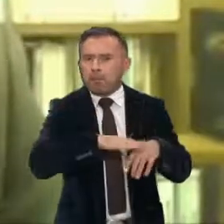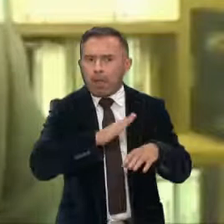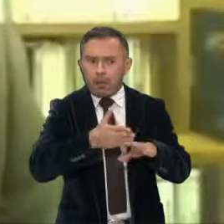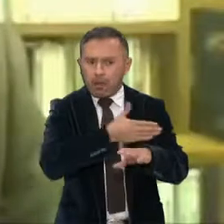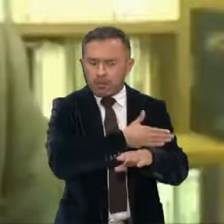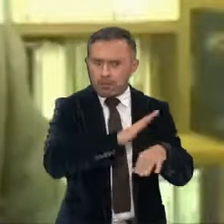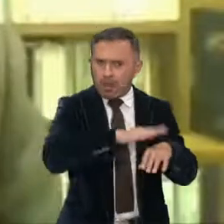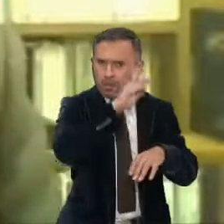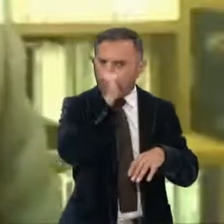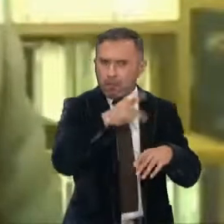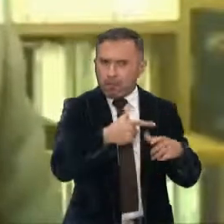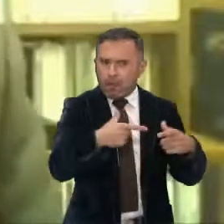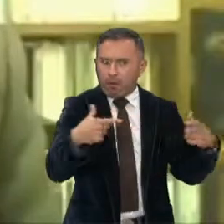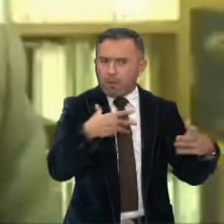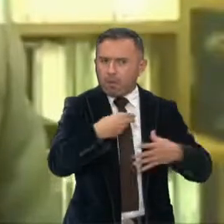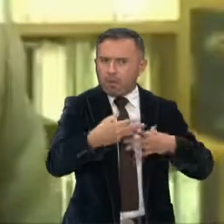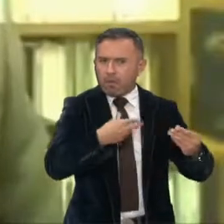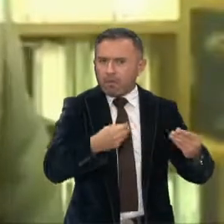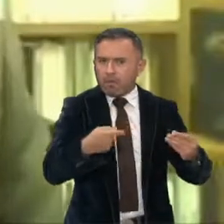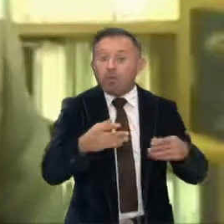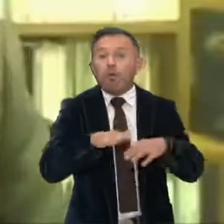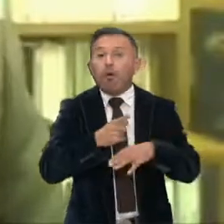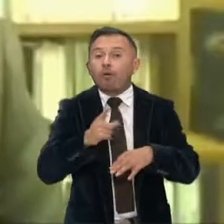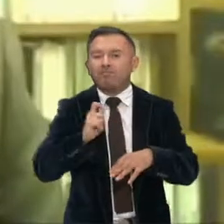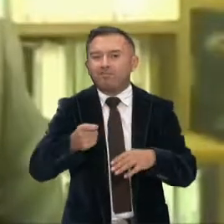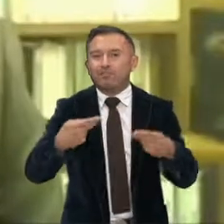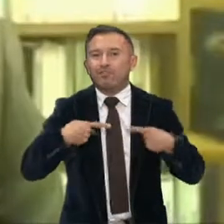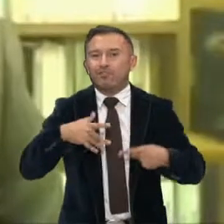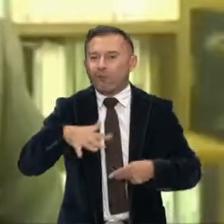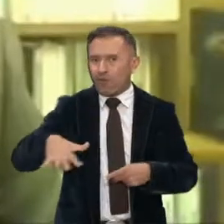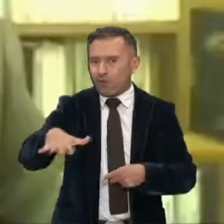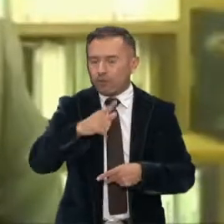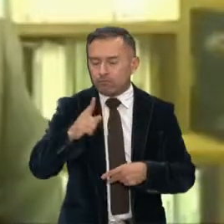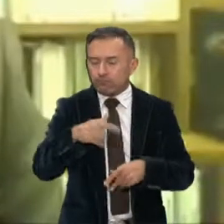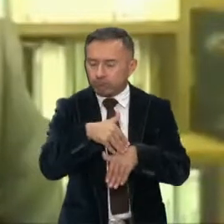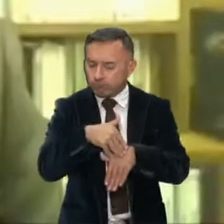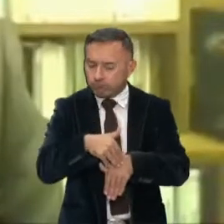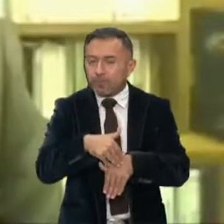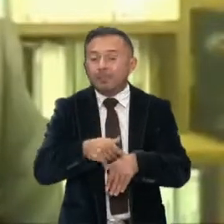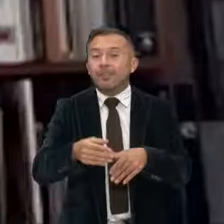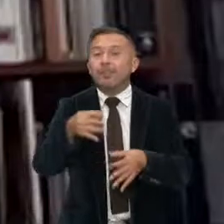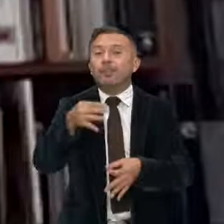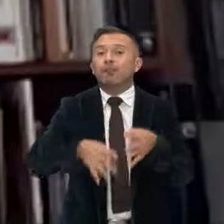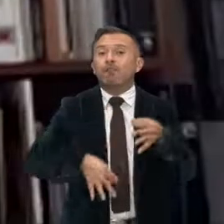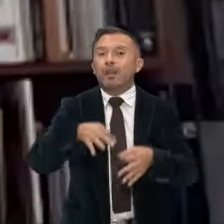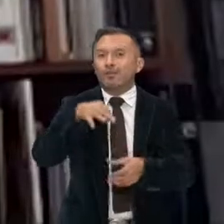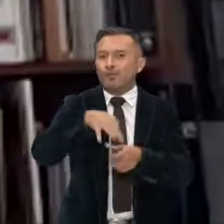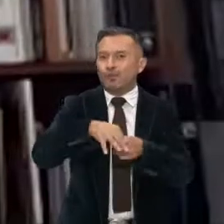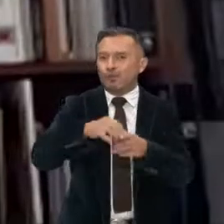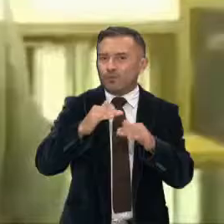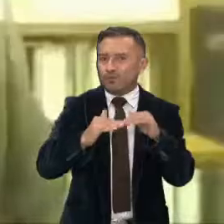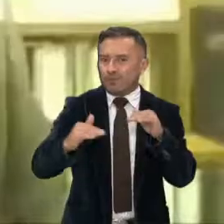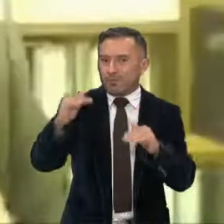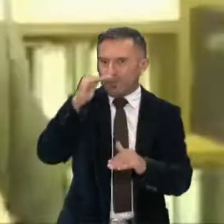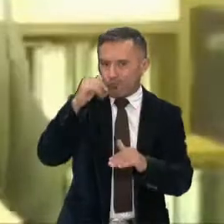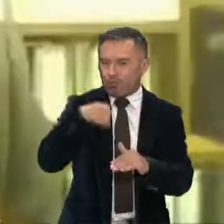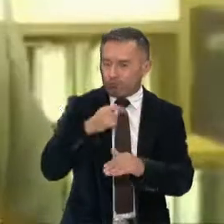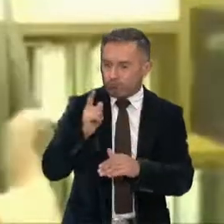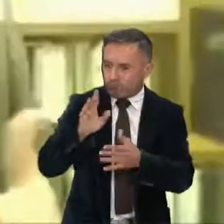elections. And this was because the citizens were very responsible with